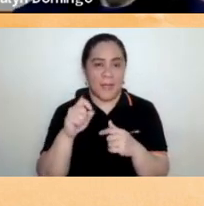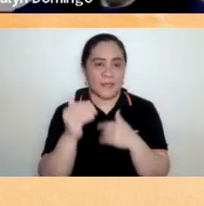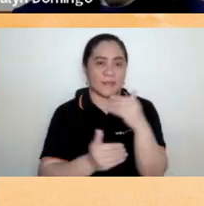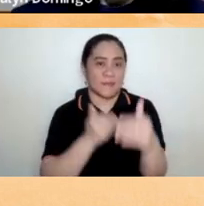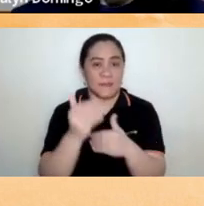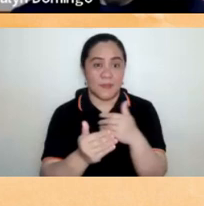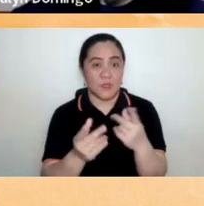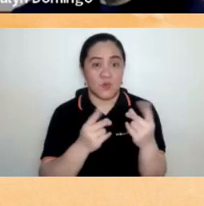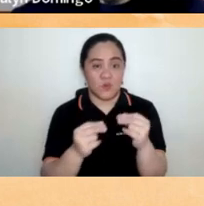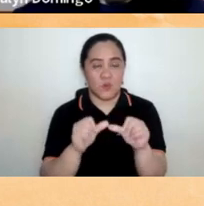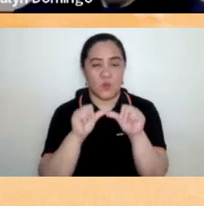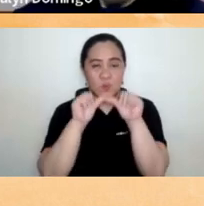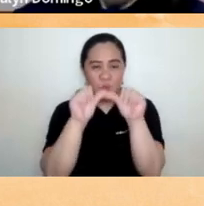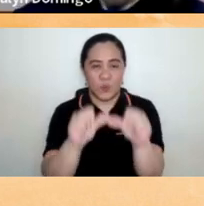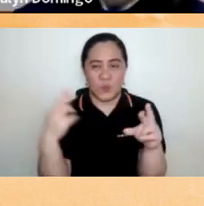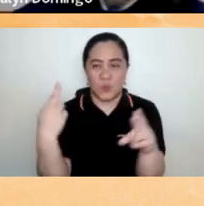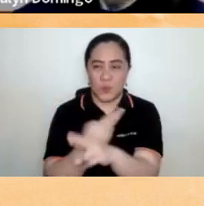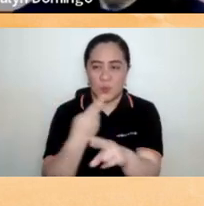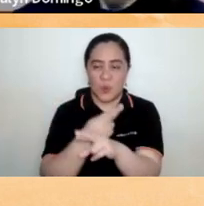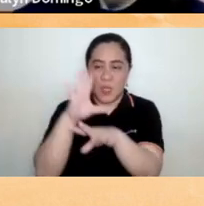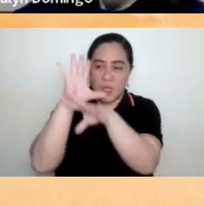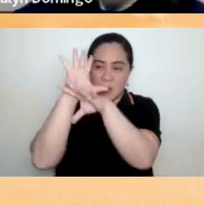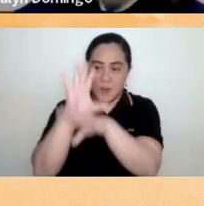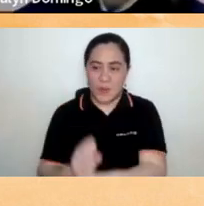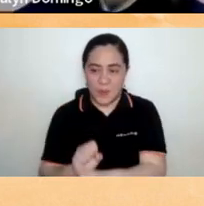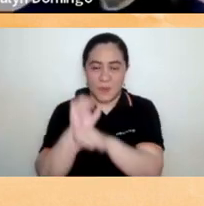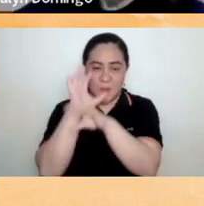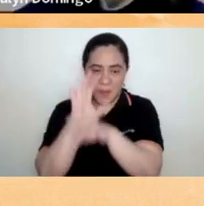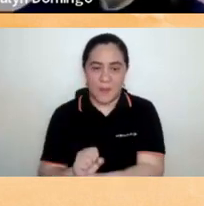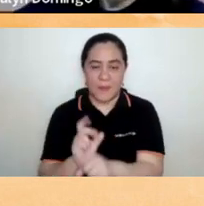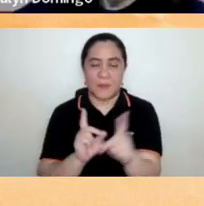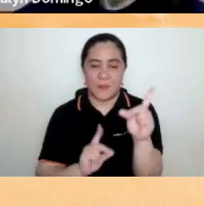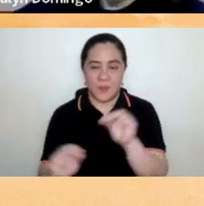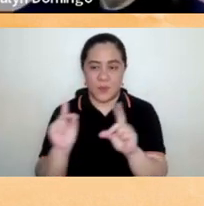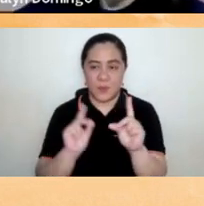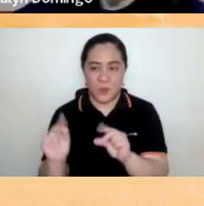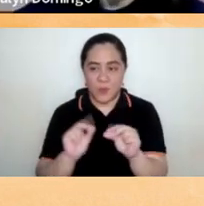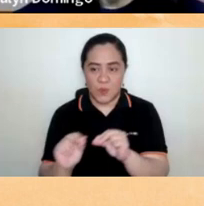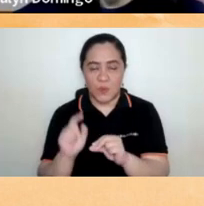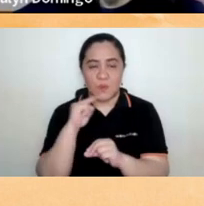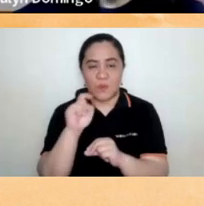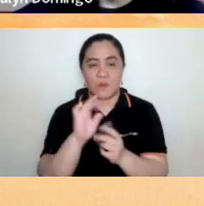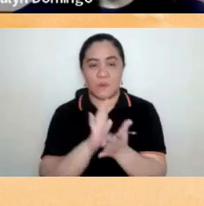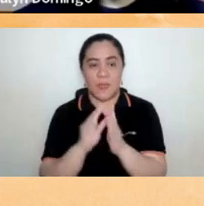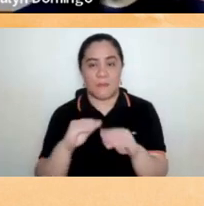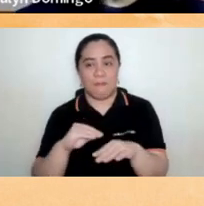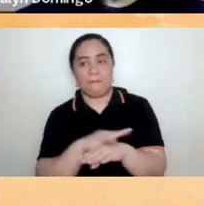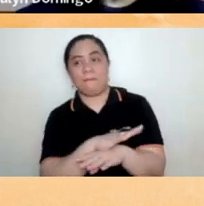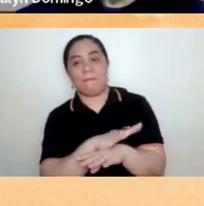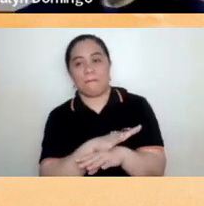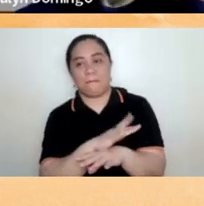regularly. Make it a habit to engage in such activities to make the effects longer lasting.